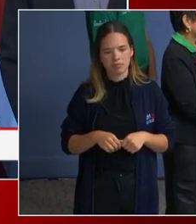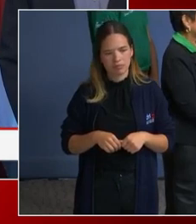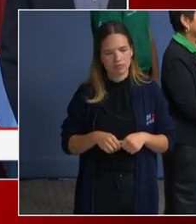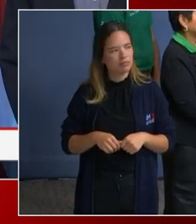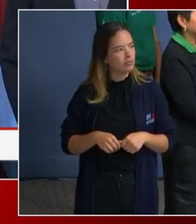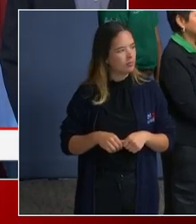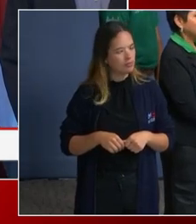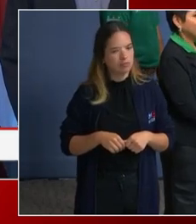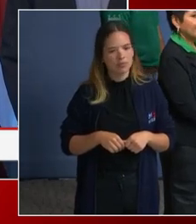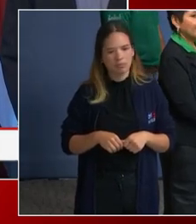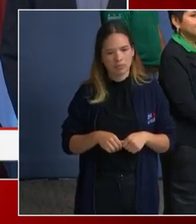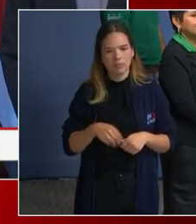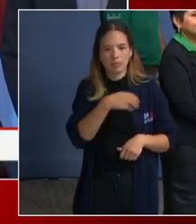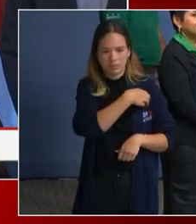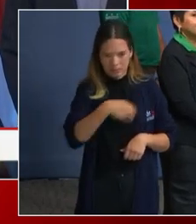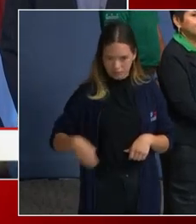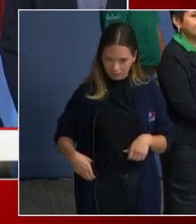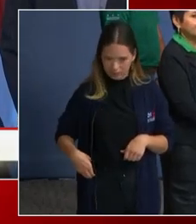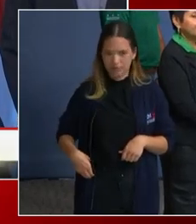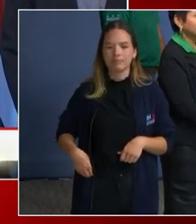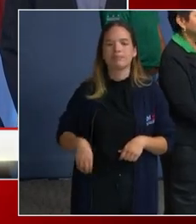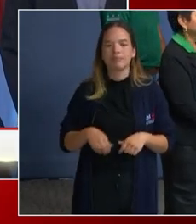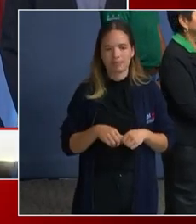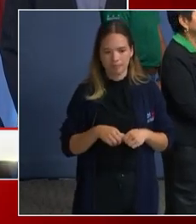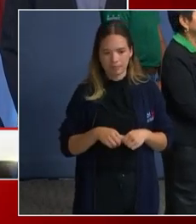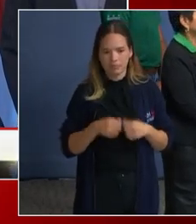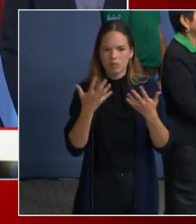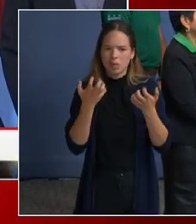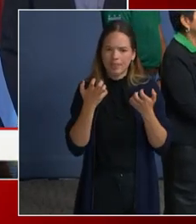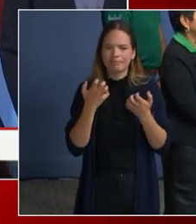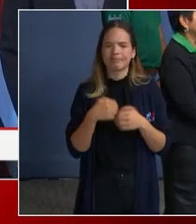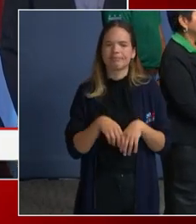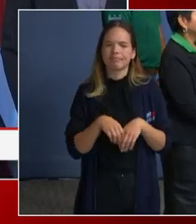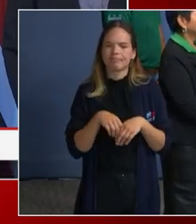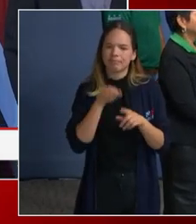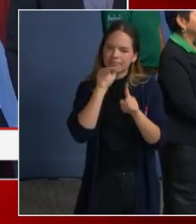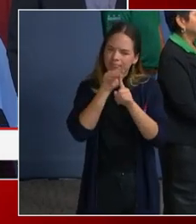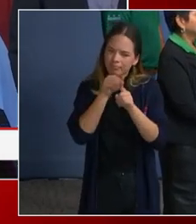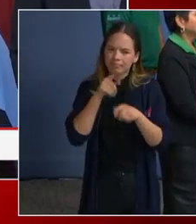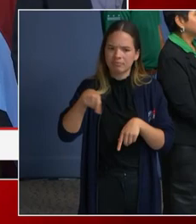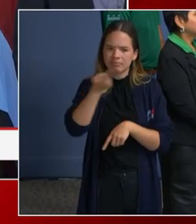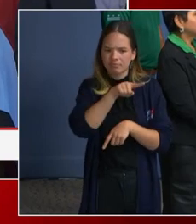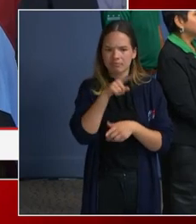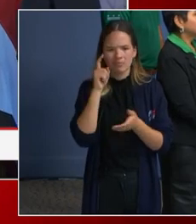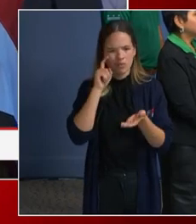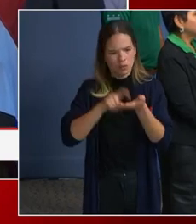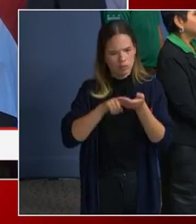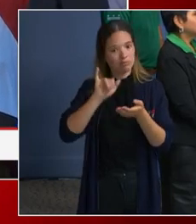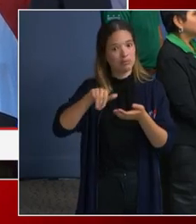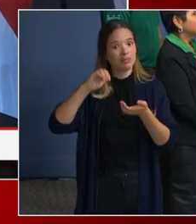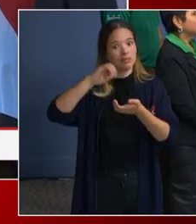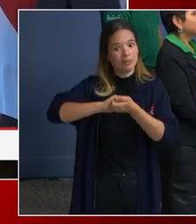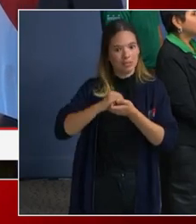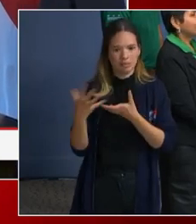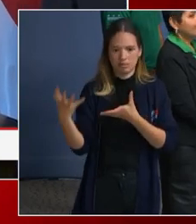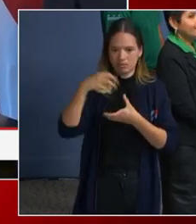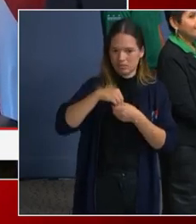Thank you, Mayor. And I want to also acknowledge the many partners who've been involved since the beginning.